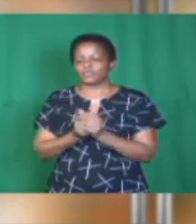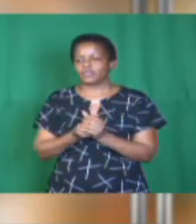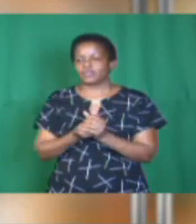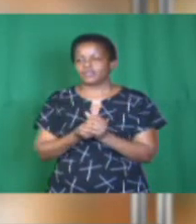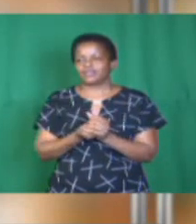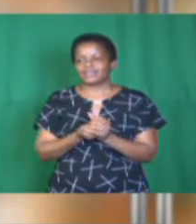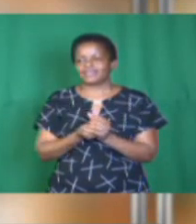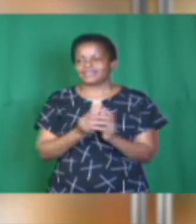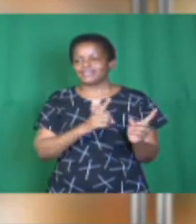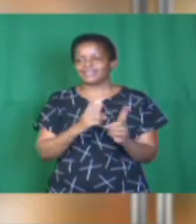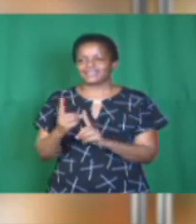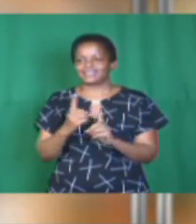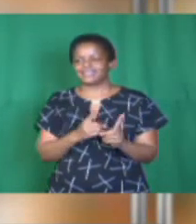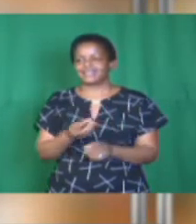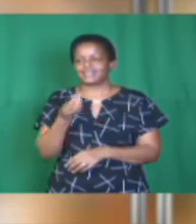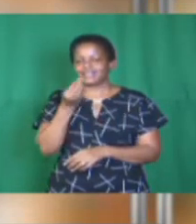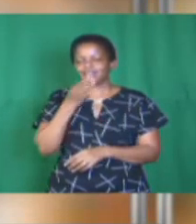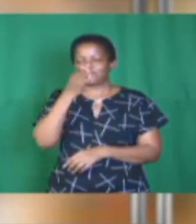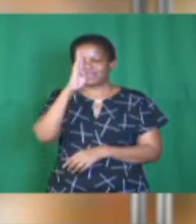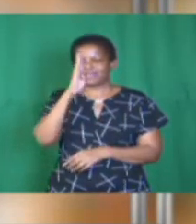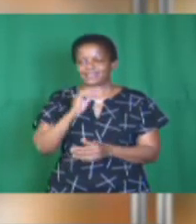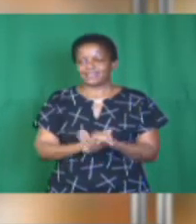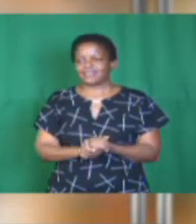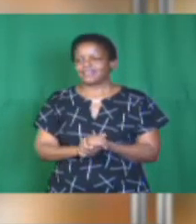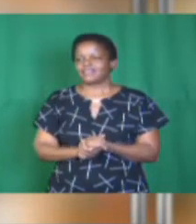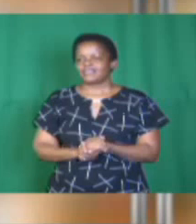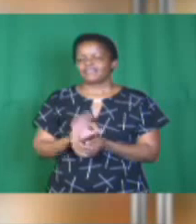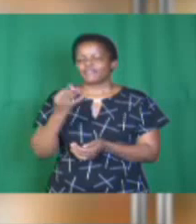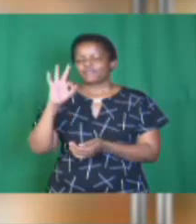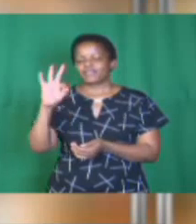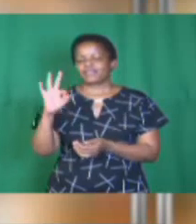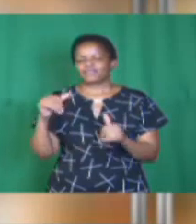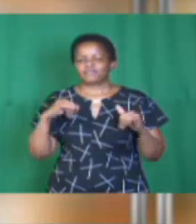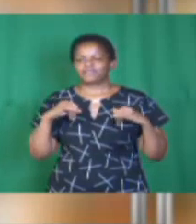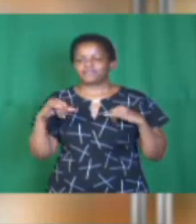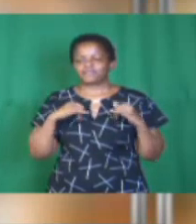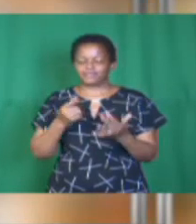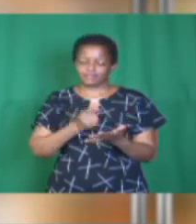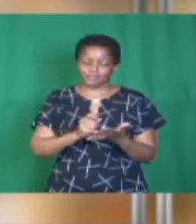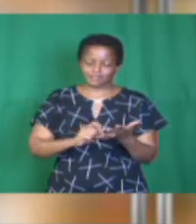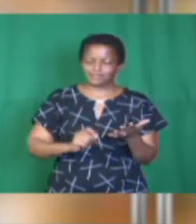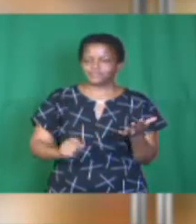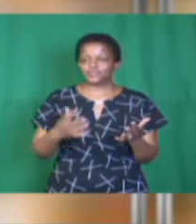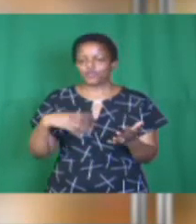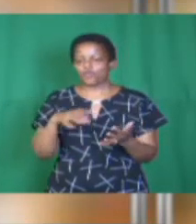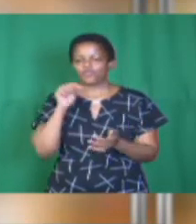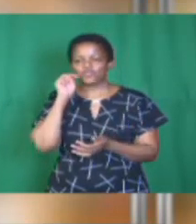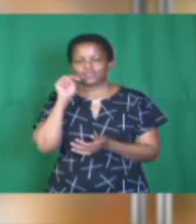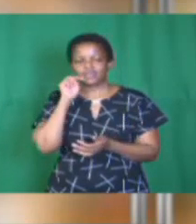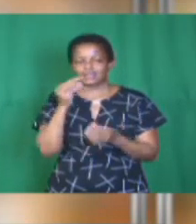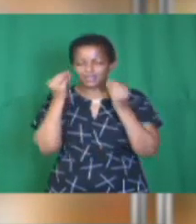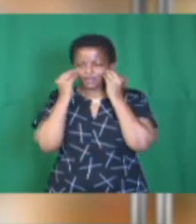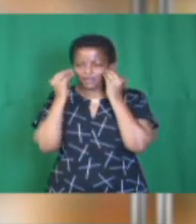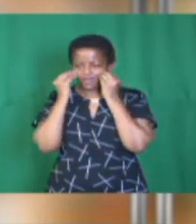Mrs. Delile Dlamini. So Form 3s, get your notepads and your writing equipment, because Nogwazi